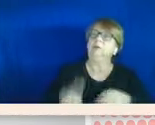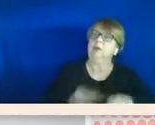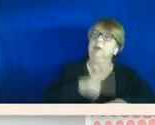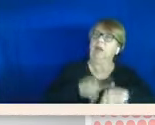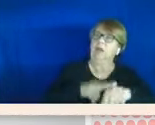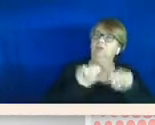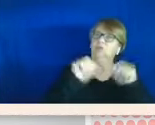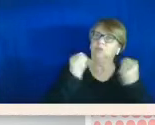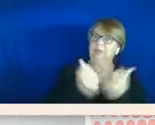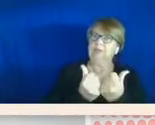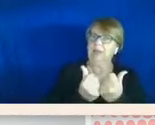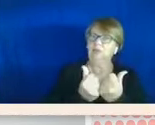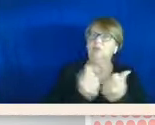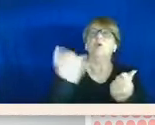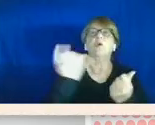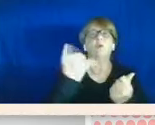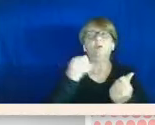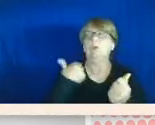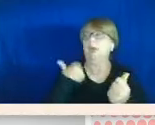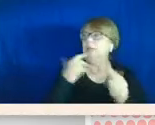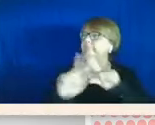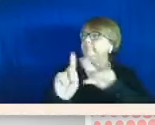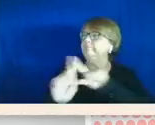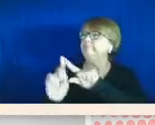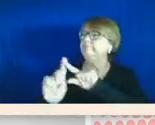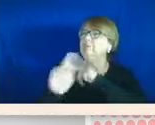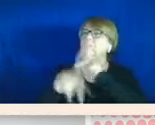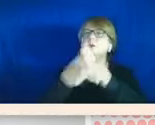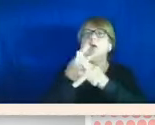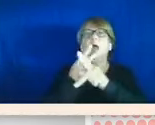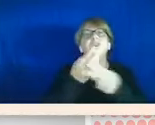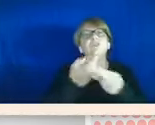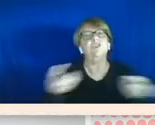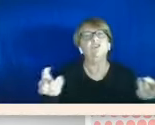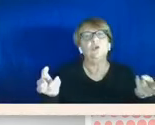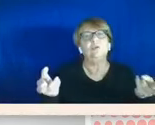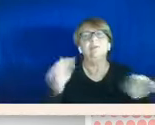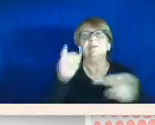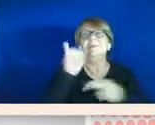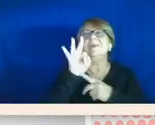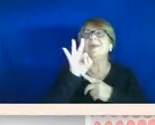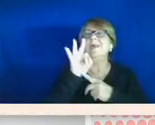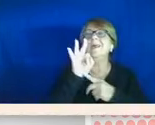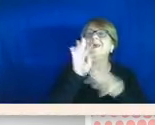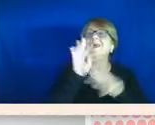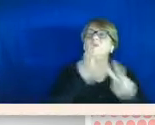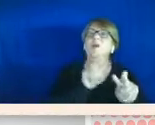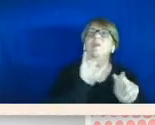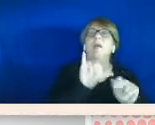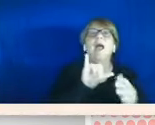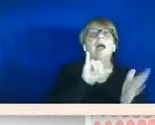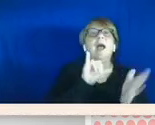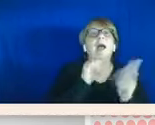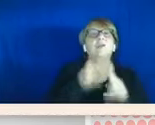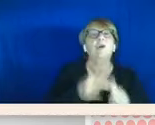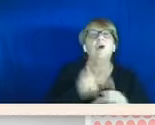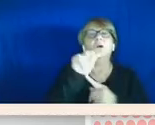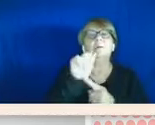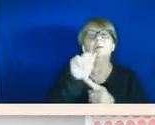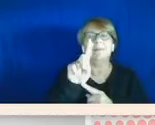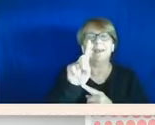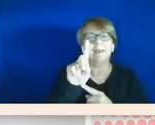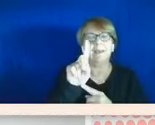also has a variety of different resources. If you go to that, it's called NAD. There is